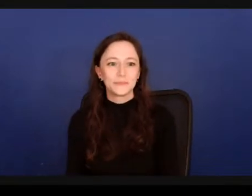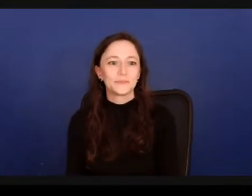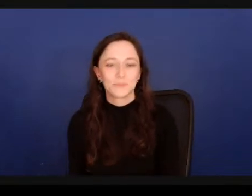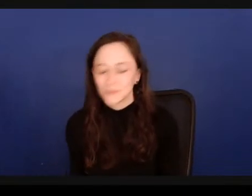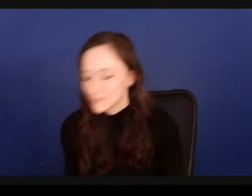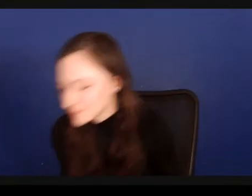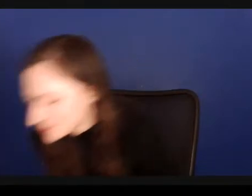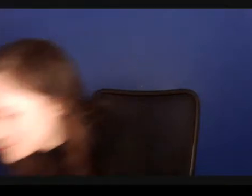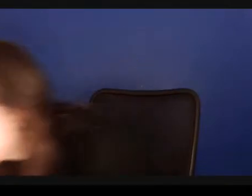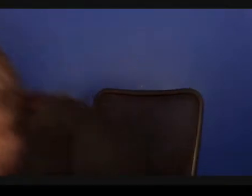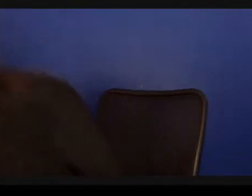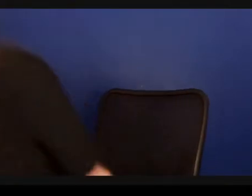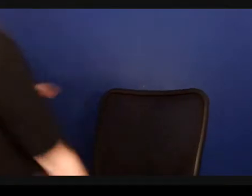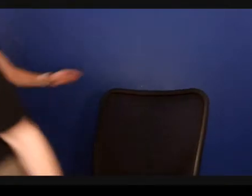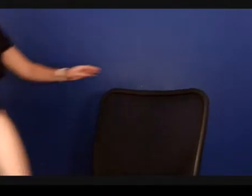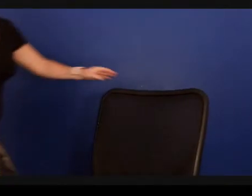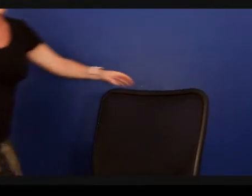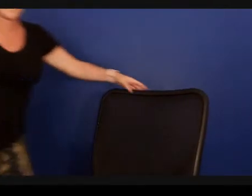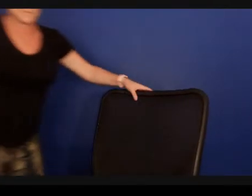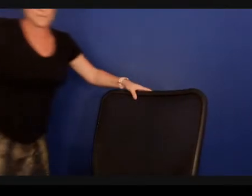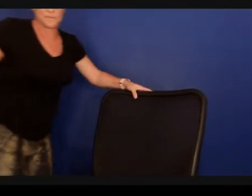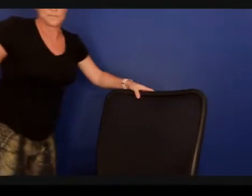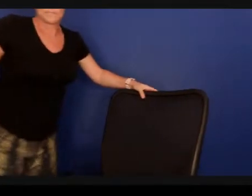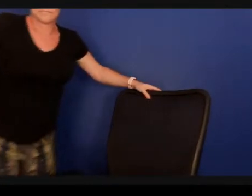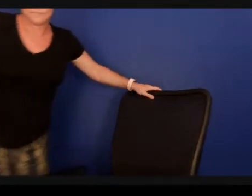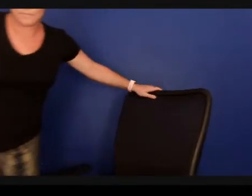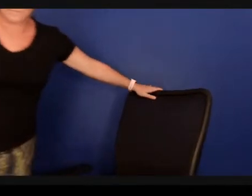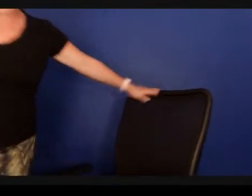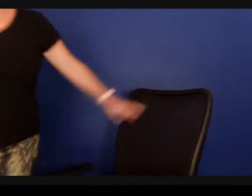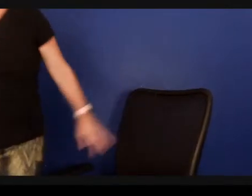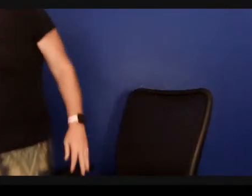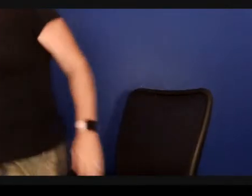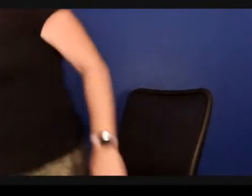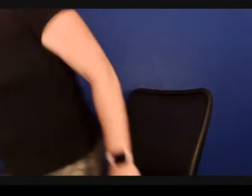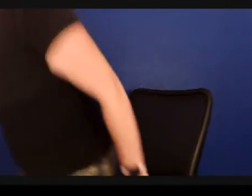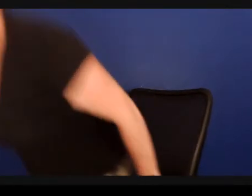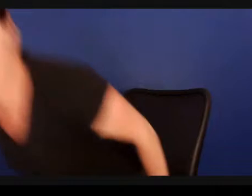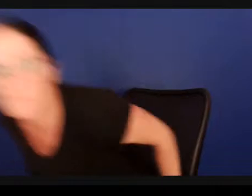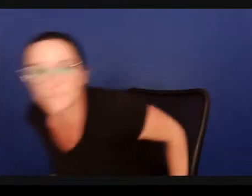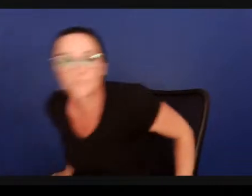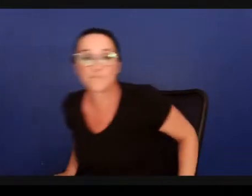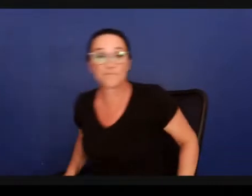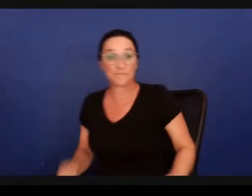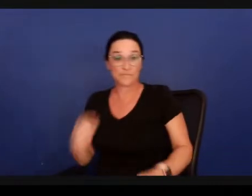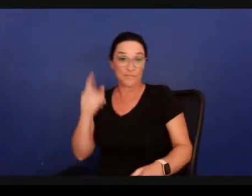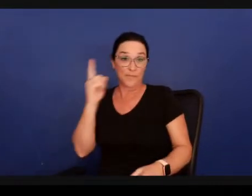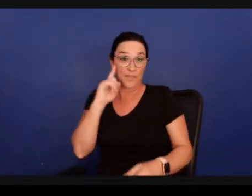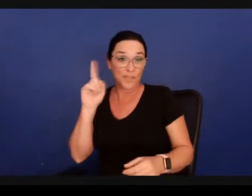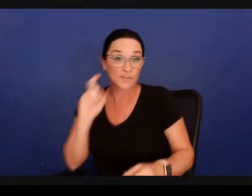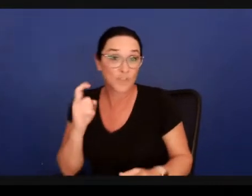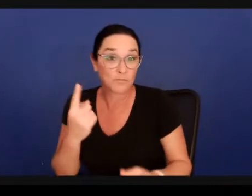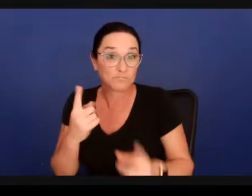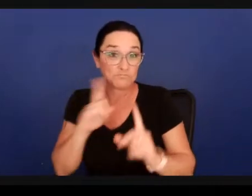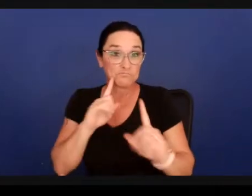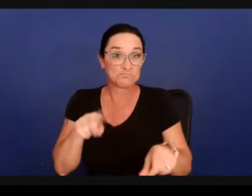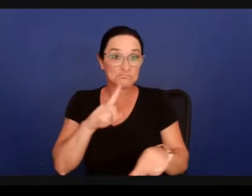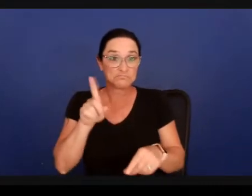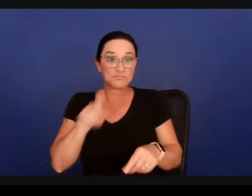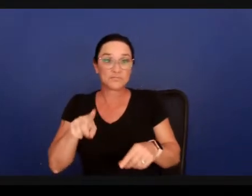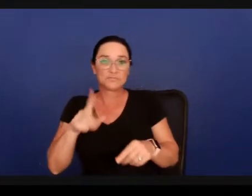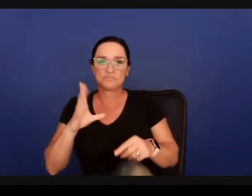really, outside the ordinary, but we, go through some questions. What do you think? Yeah, sure. Let's do some